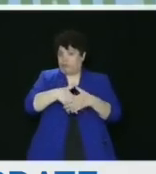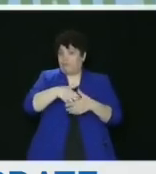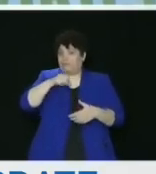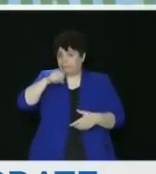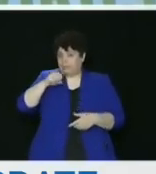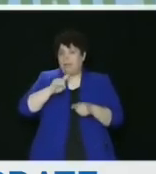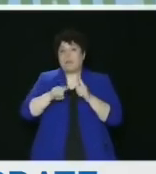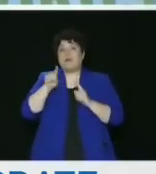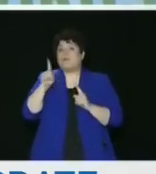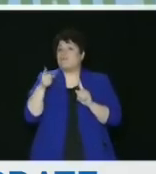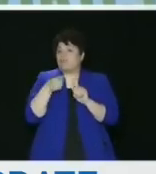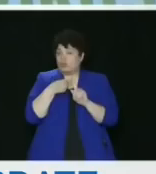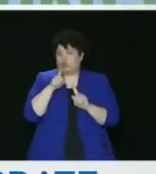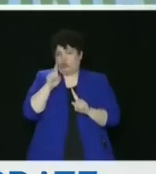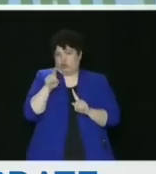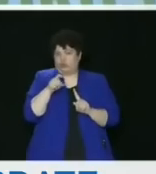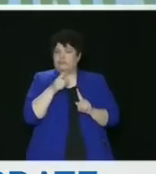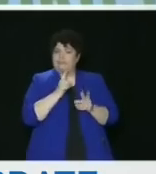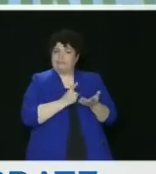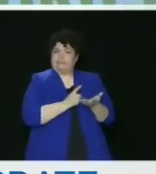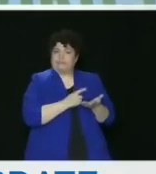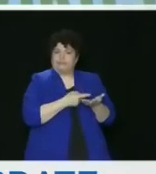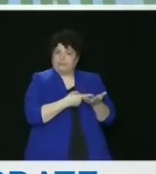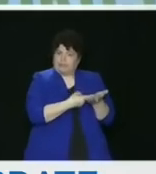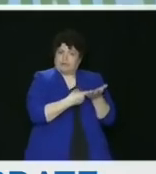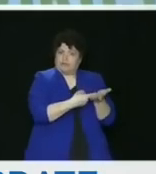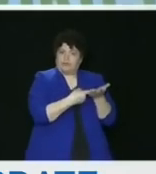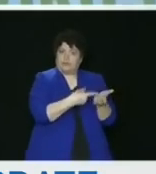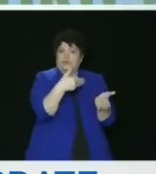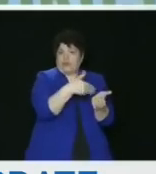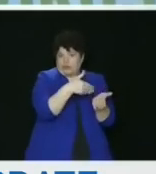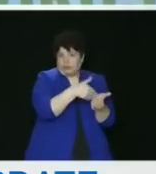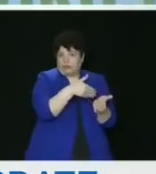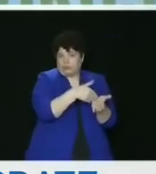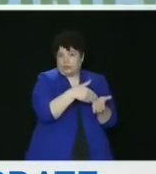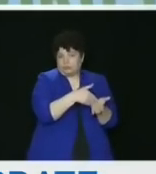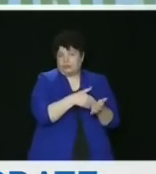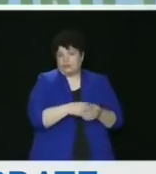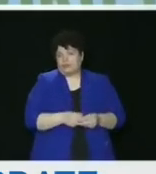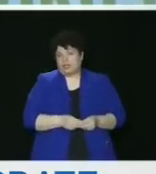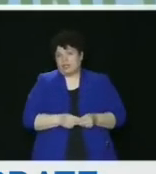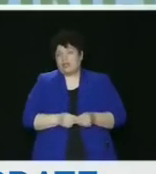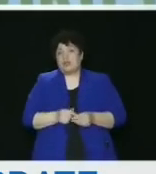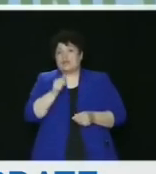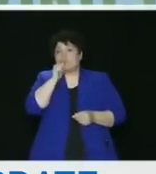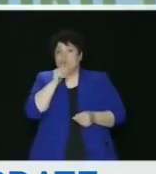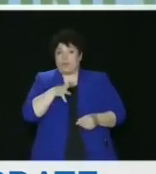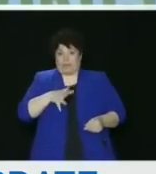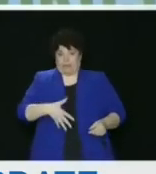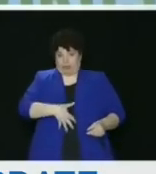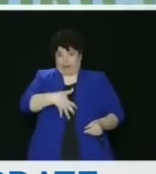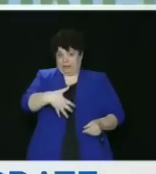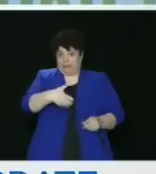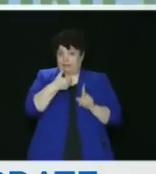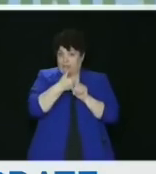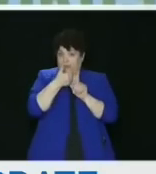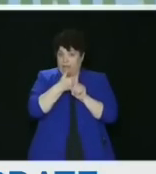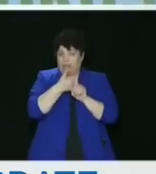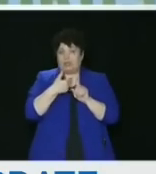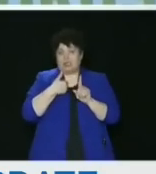a individual conversation. But what I would say to women who are pregnant is